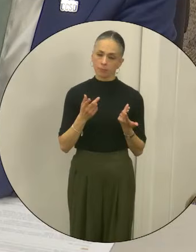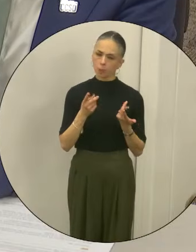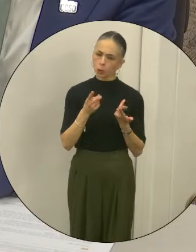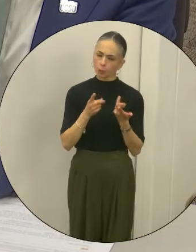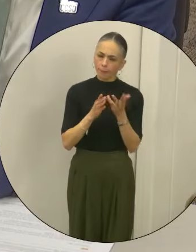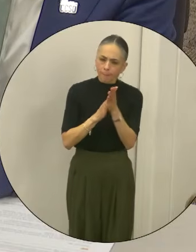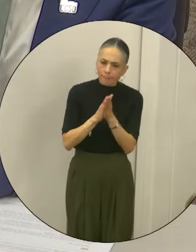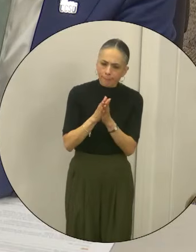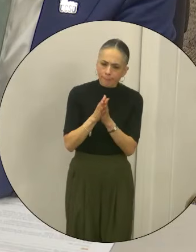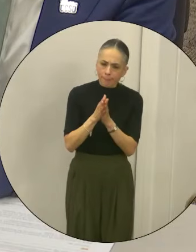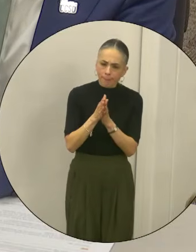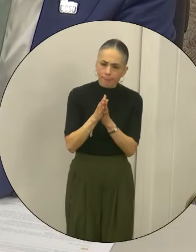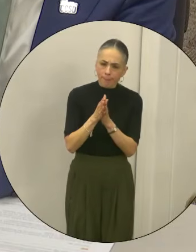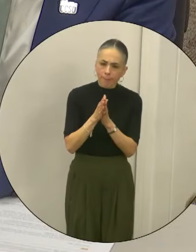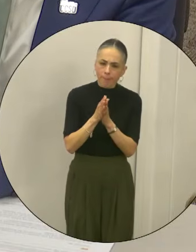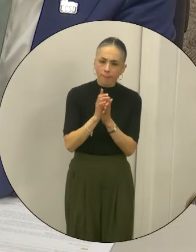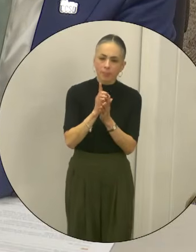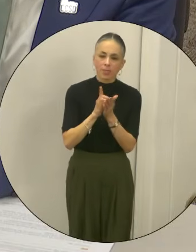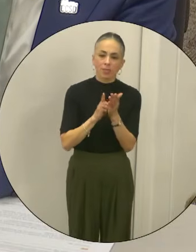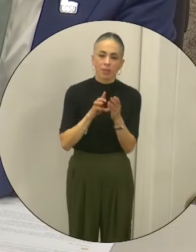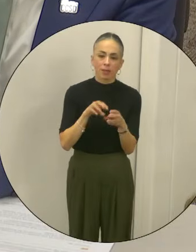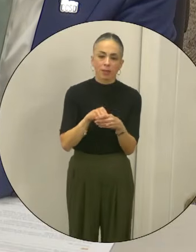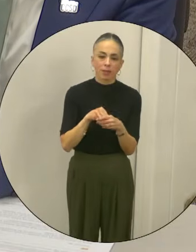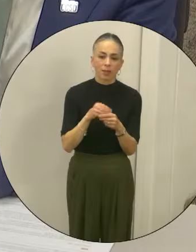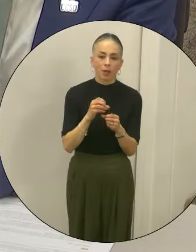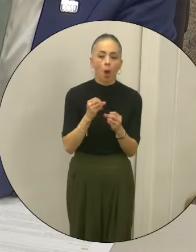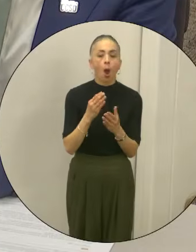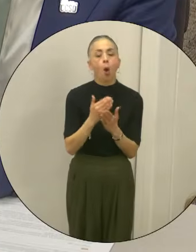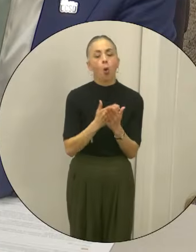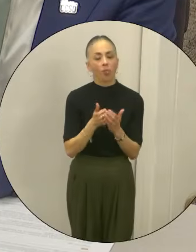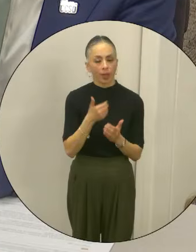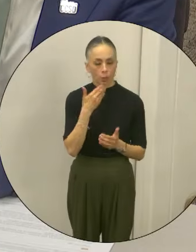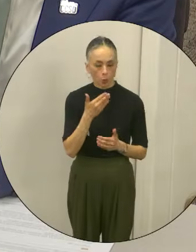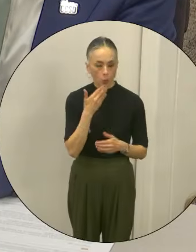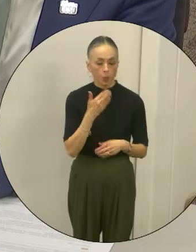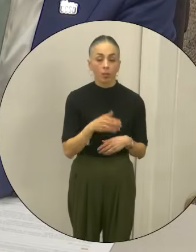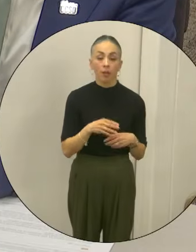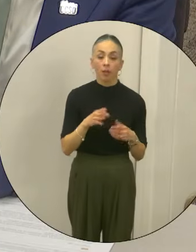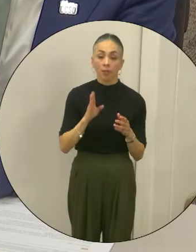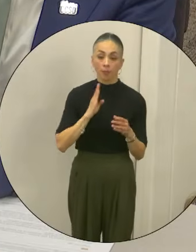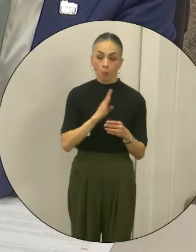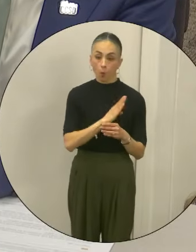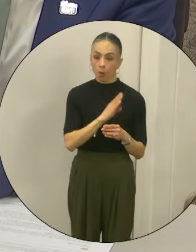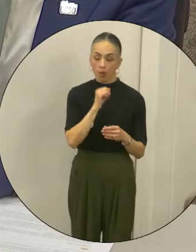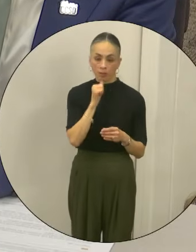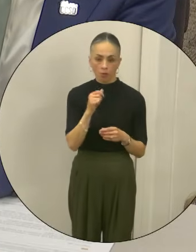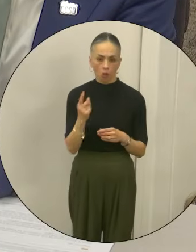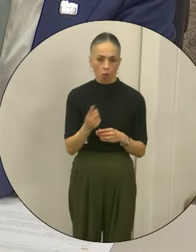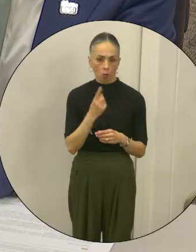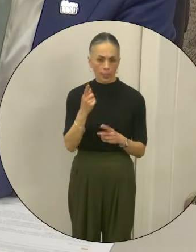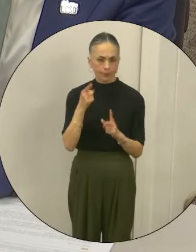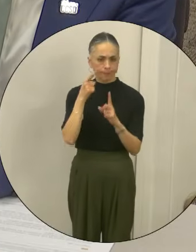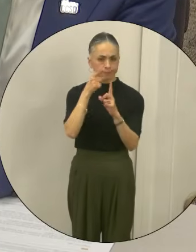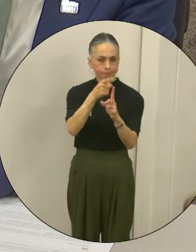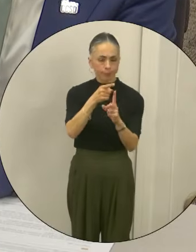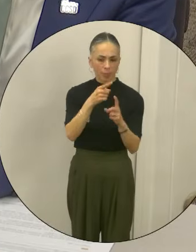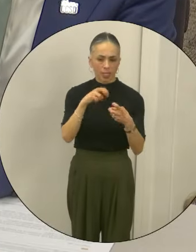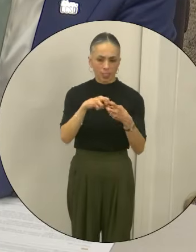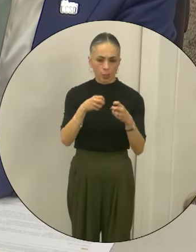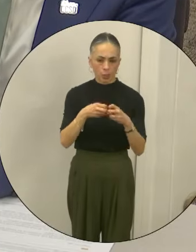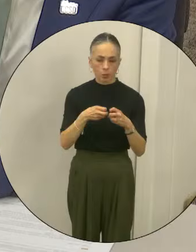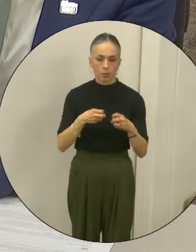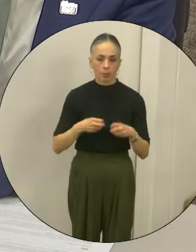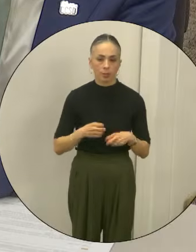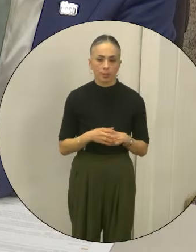passionate and going after big issues. The board has not always gone after big issues, and part of that has been the recommendations